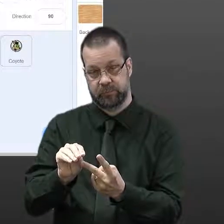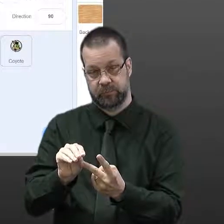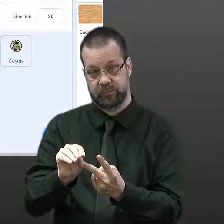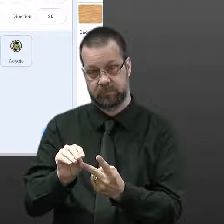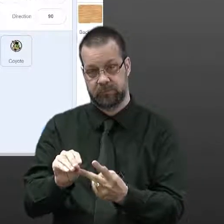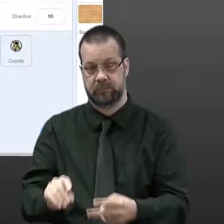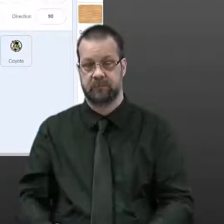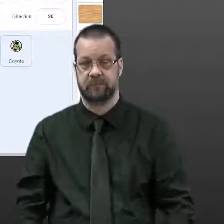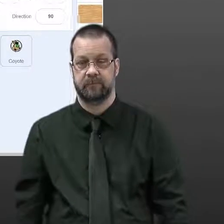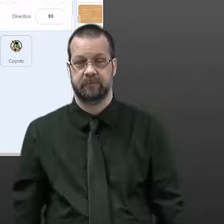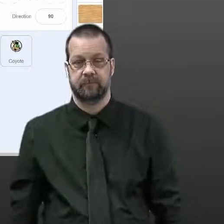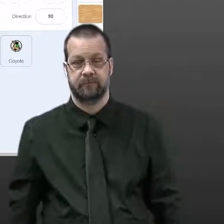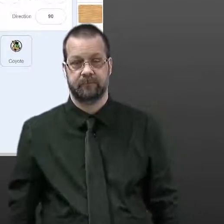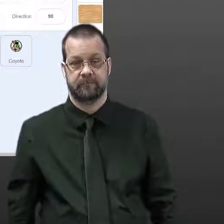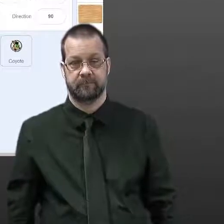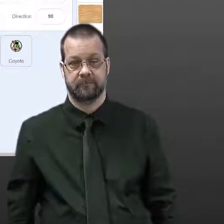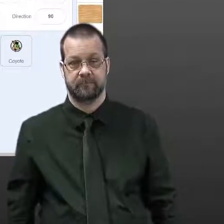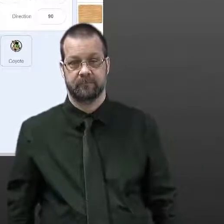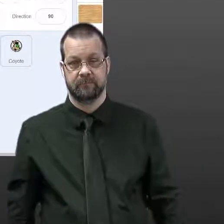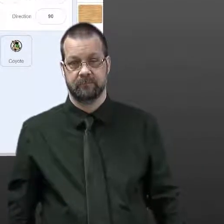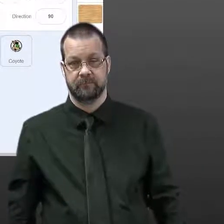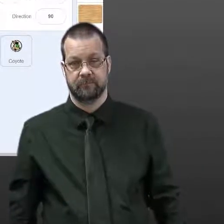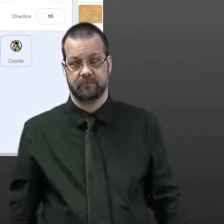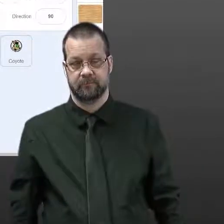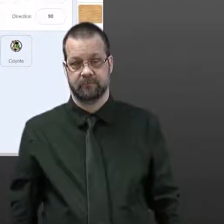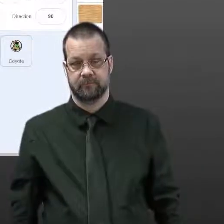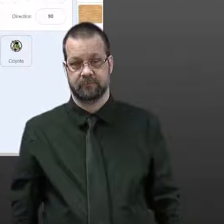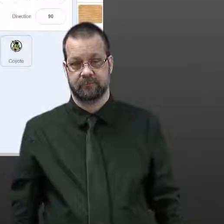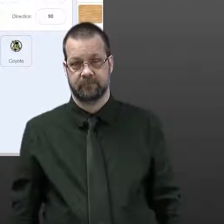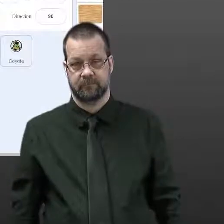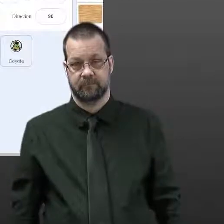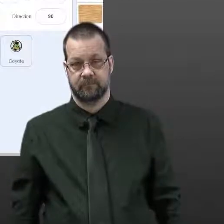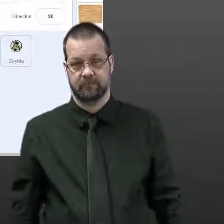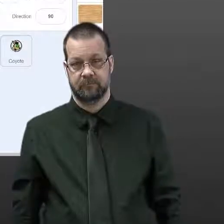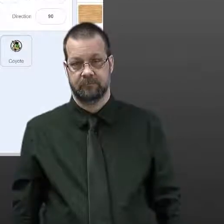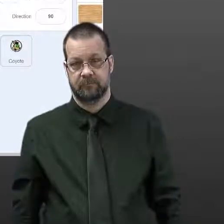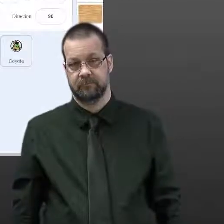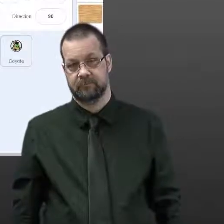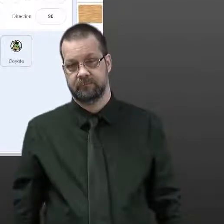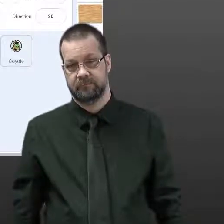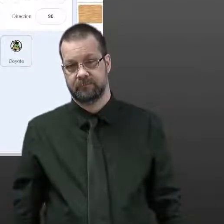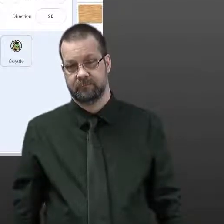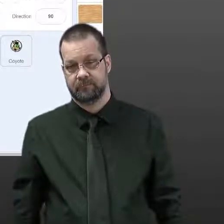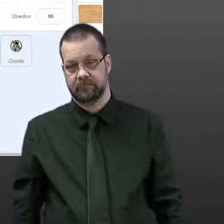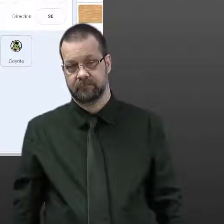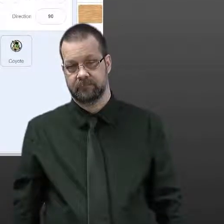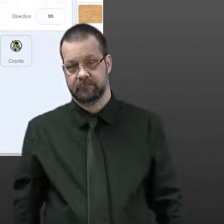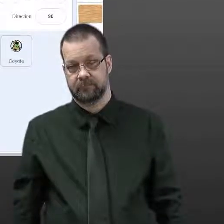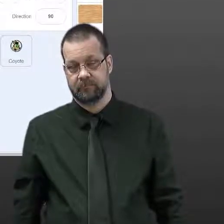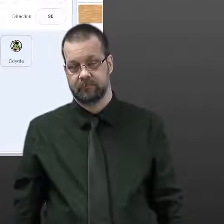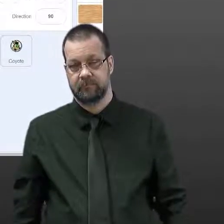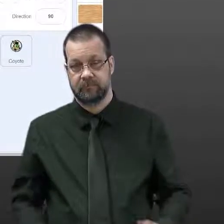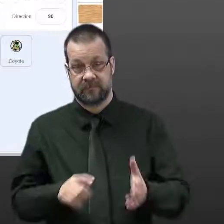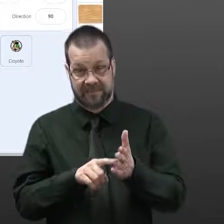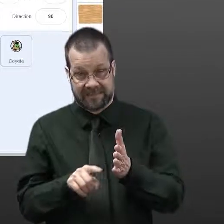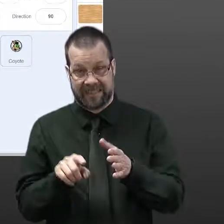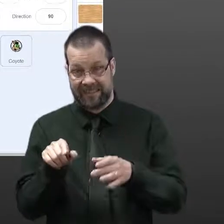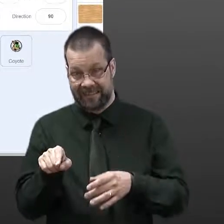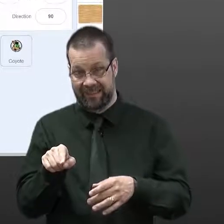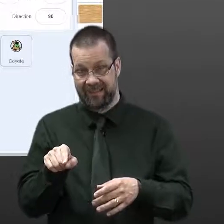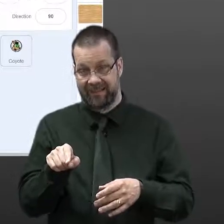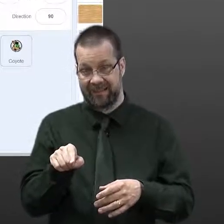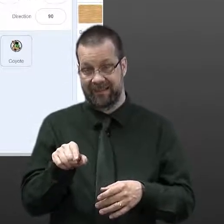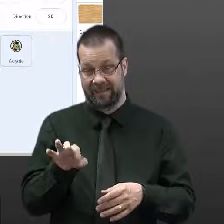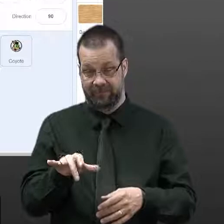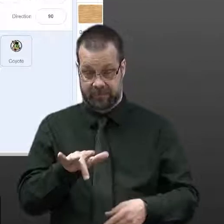insert it in the right side of the and block on our next if then. We have two things that we're